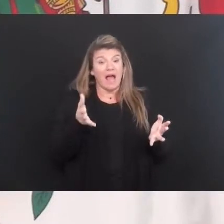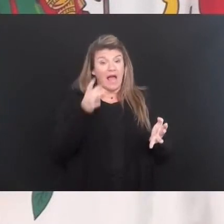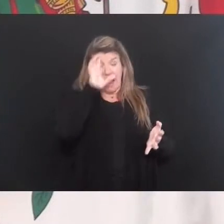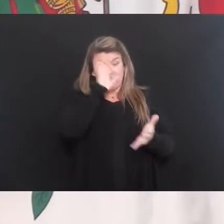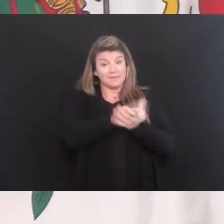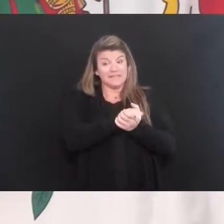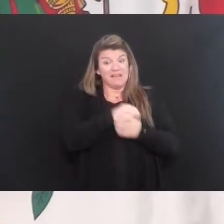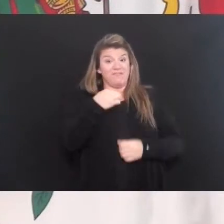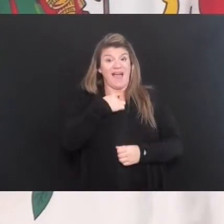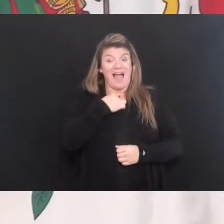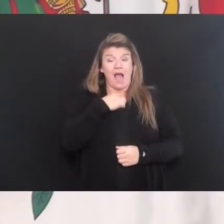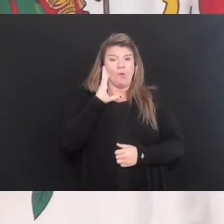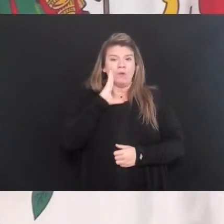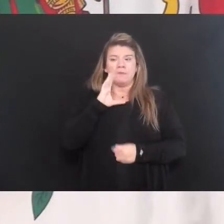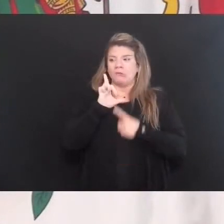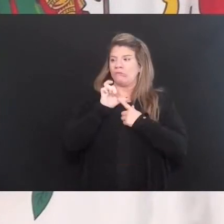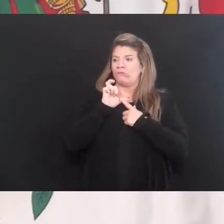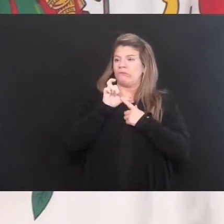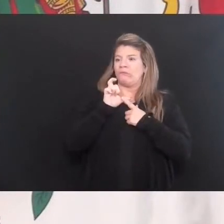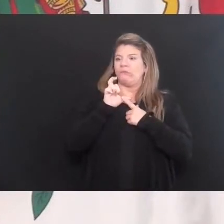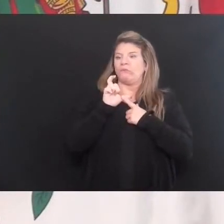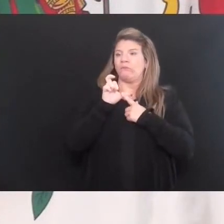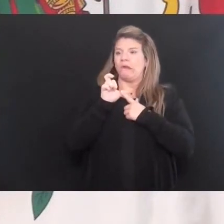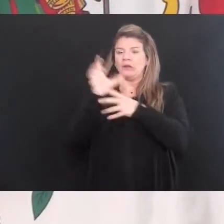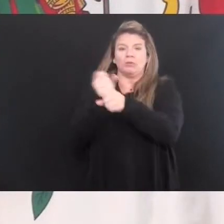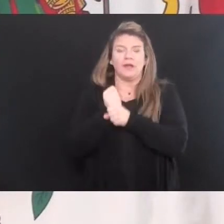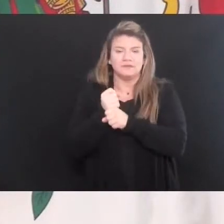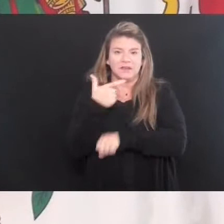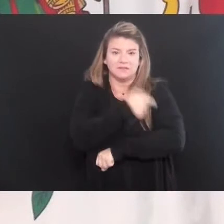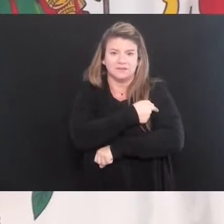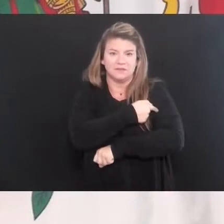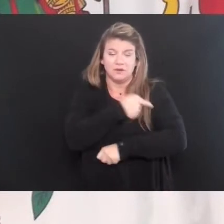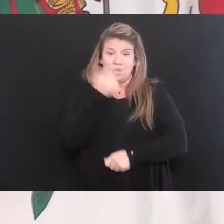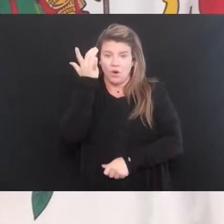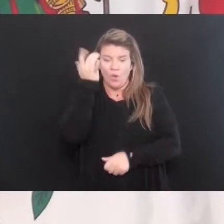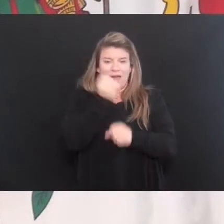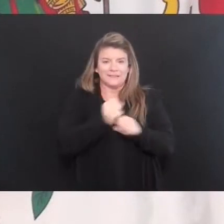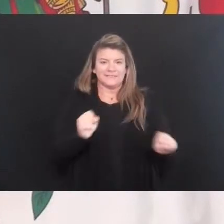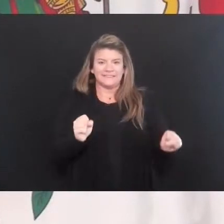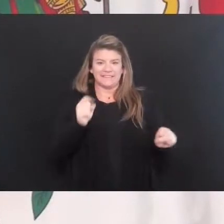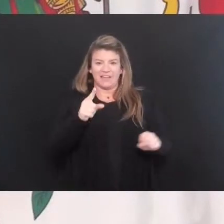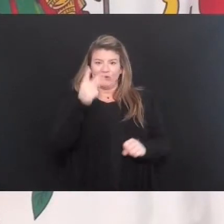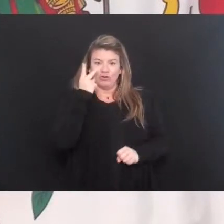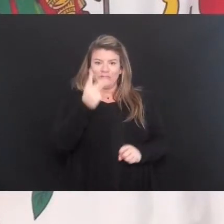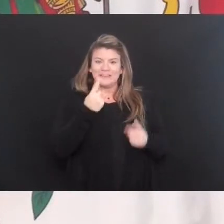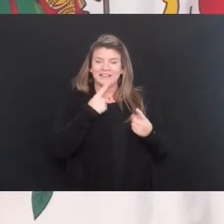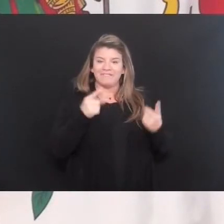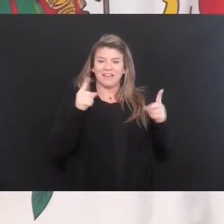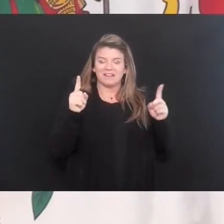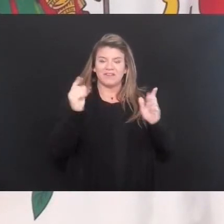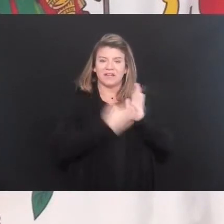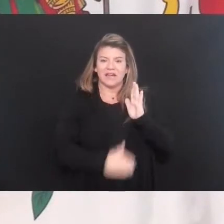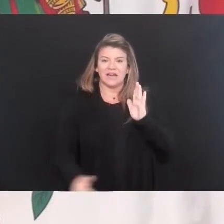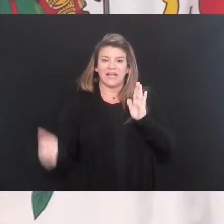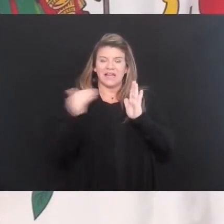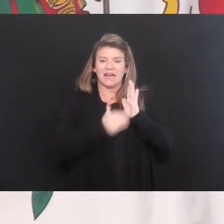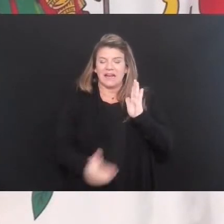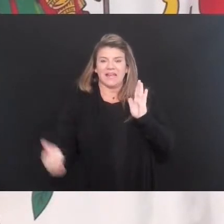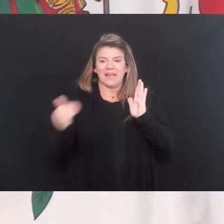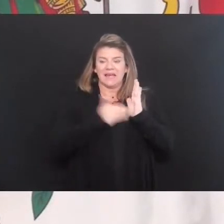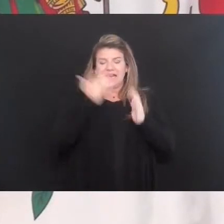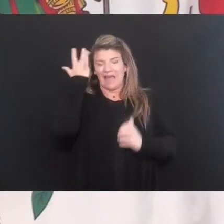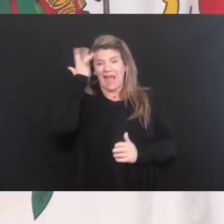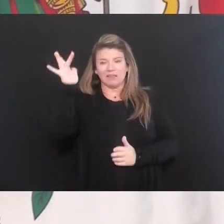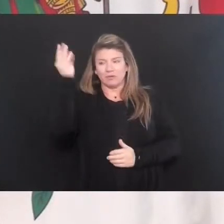over top of somebody getting vaccinated because it's safe, and we've seen the effectiveness over and over. All the experts tell